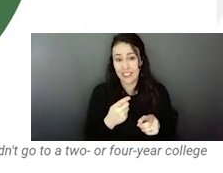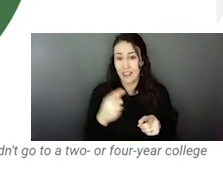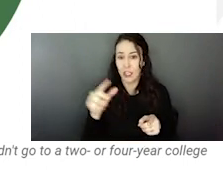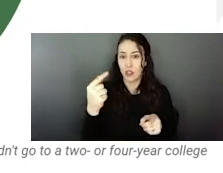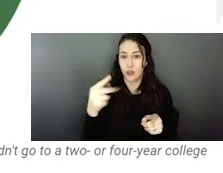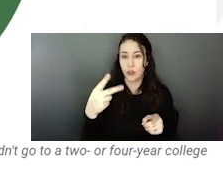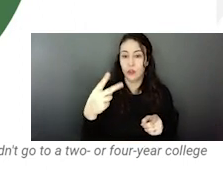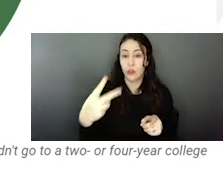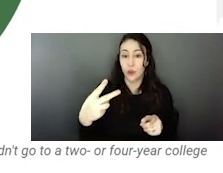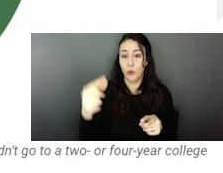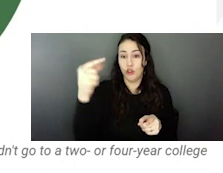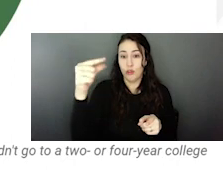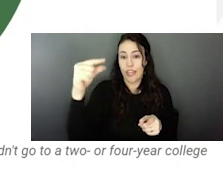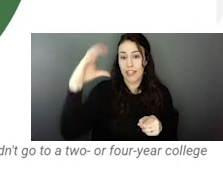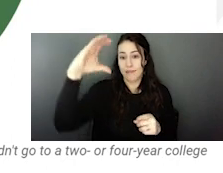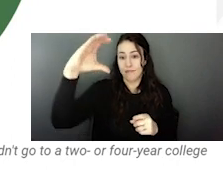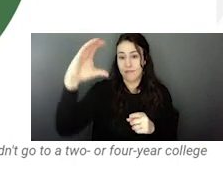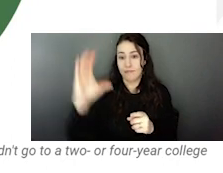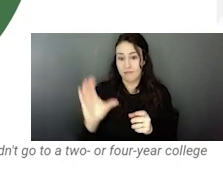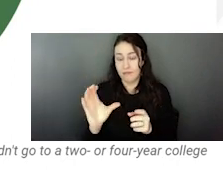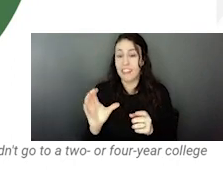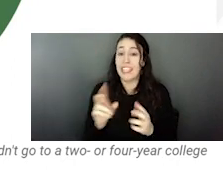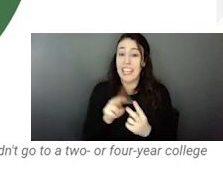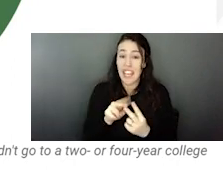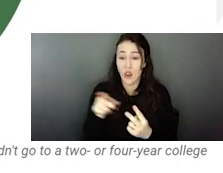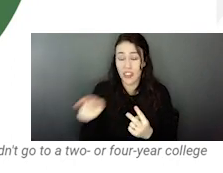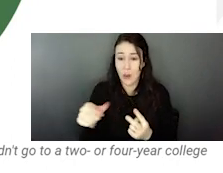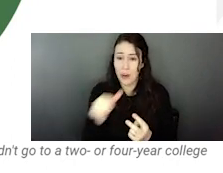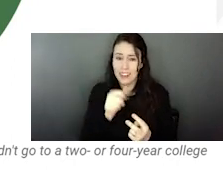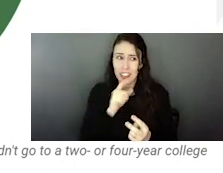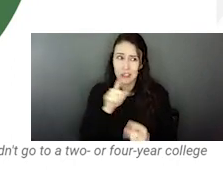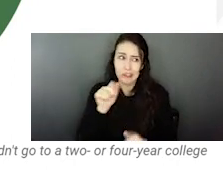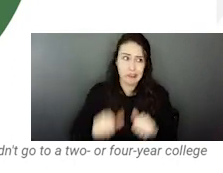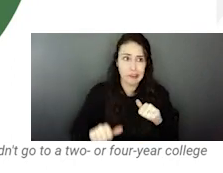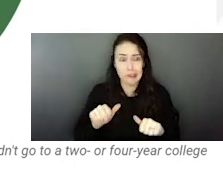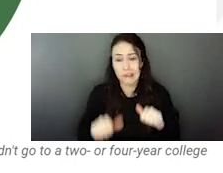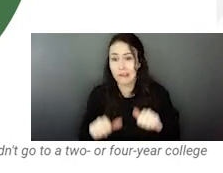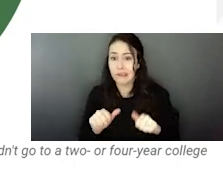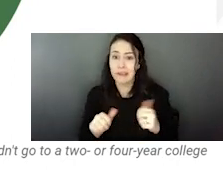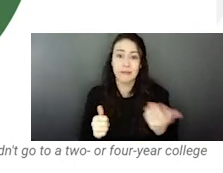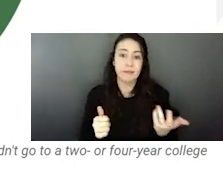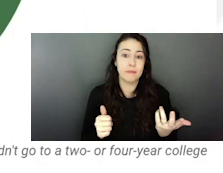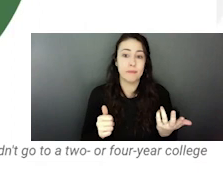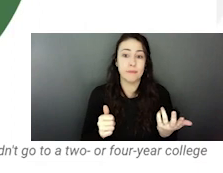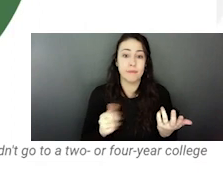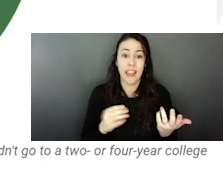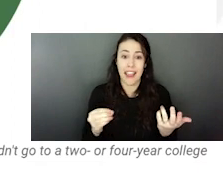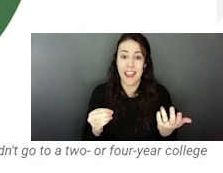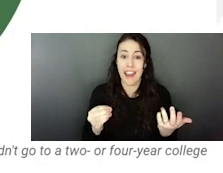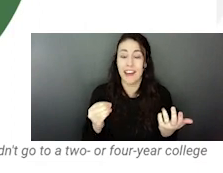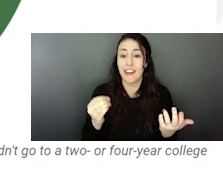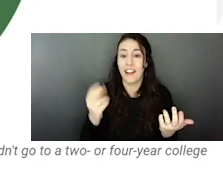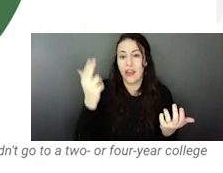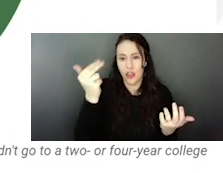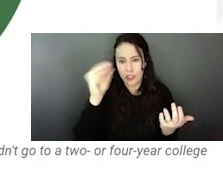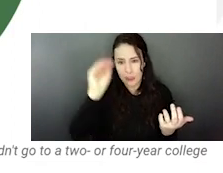bars, either that they were unsure, right? Quite a few unsure. And then 13 clearly